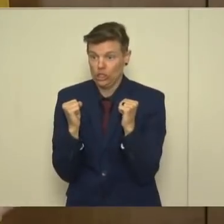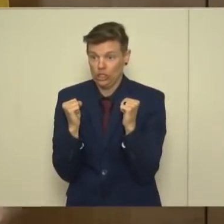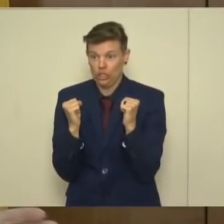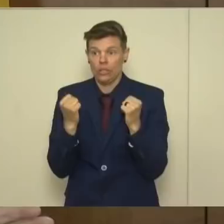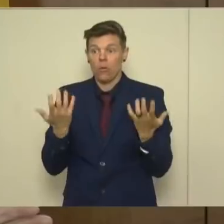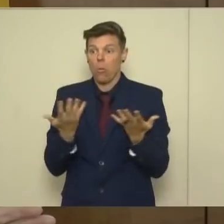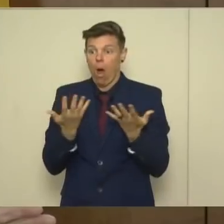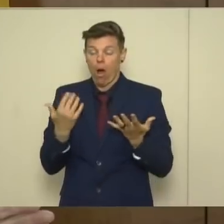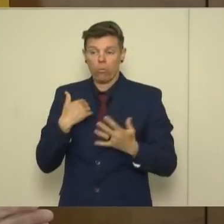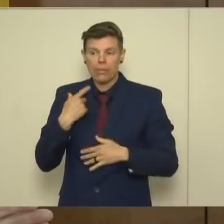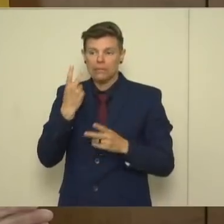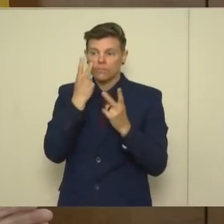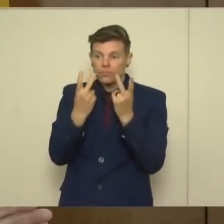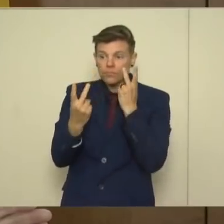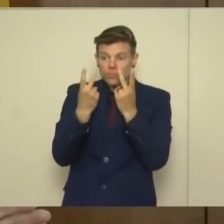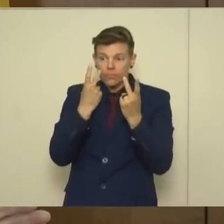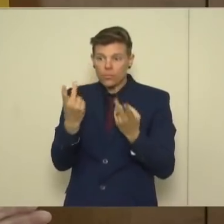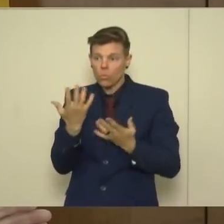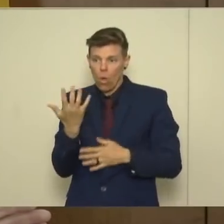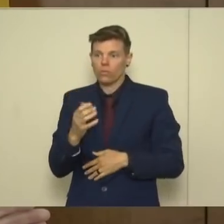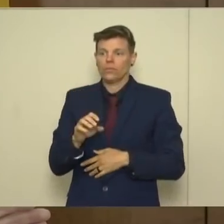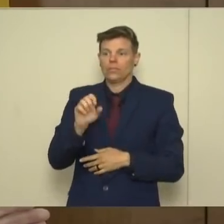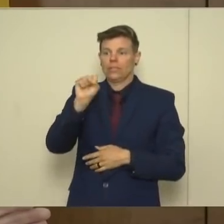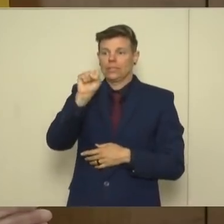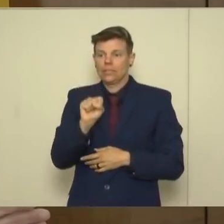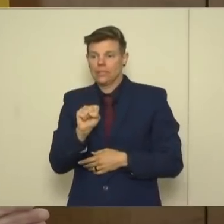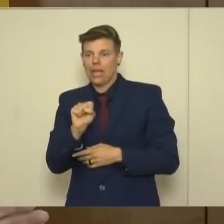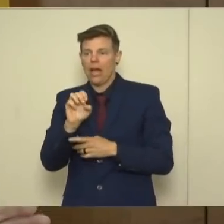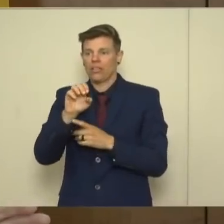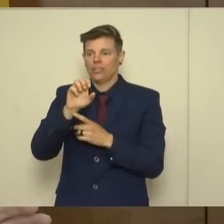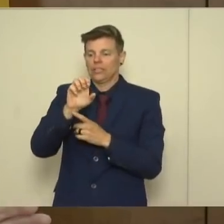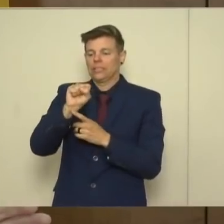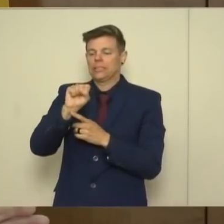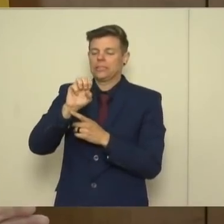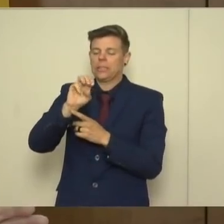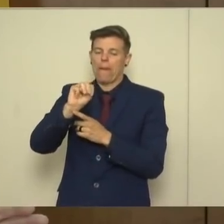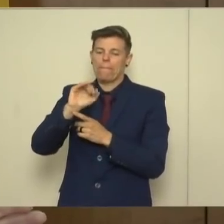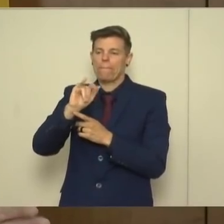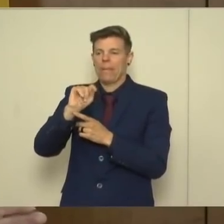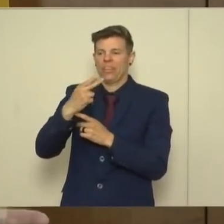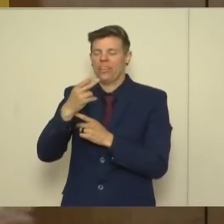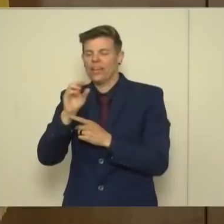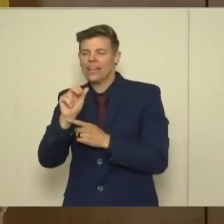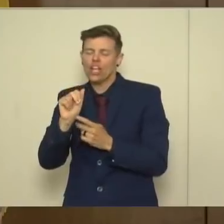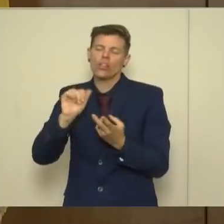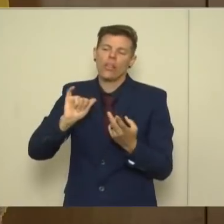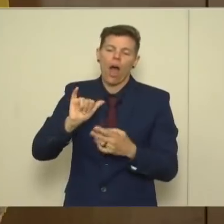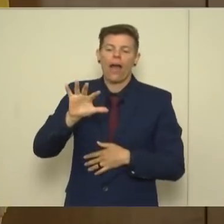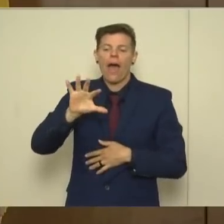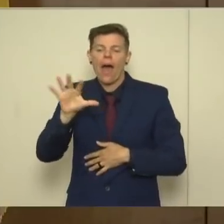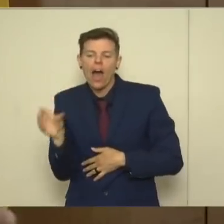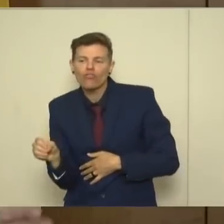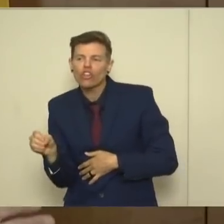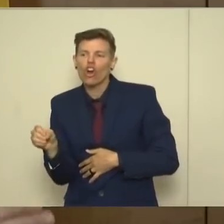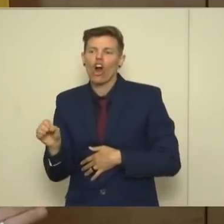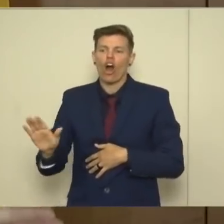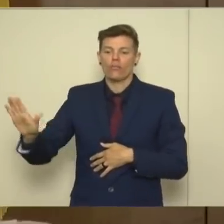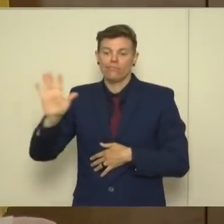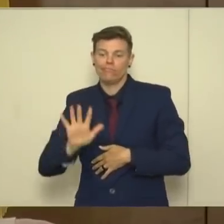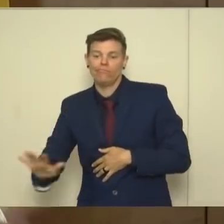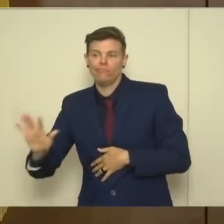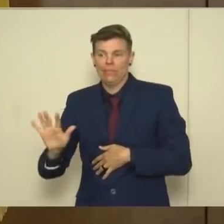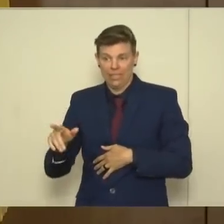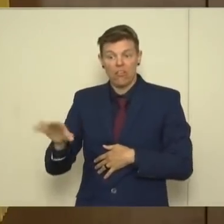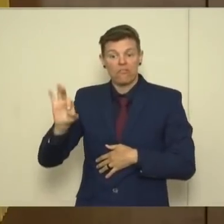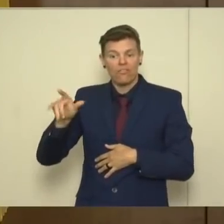we talked about that last week, Dr. Scrace talked about it again in his modeling, indicates that we should have a less severe